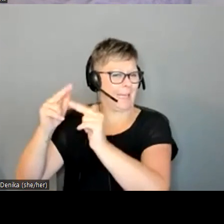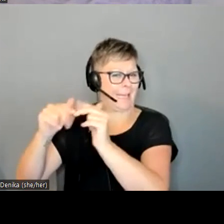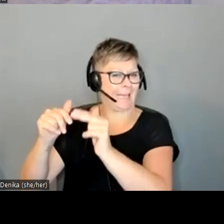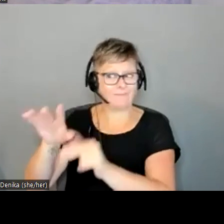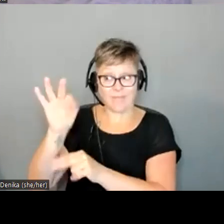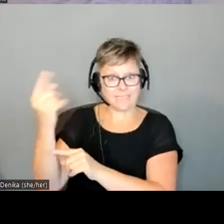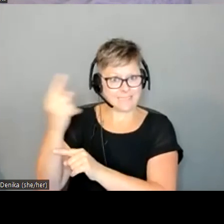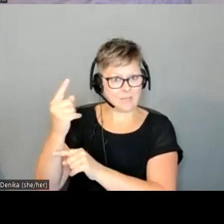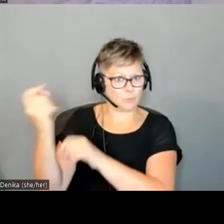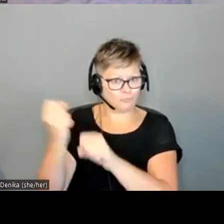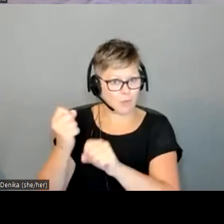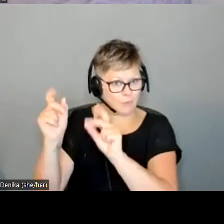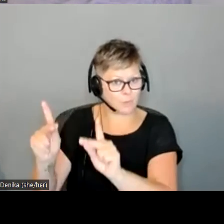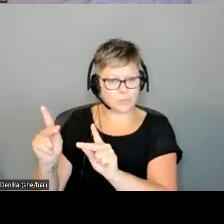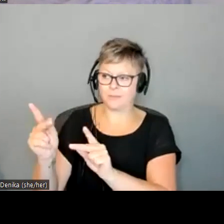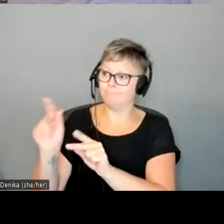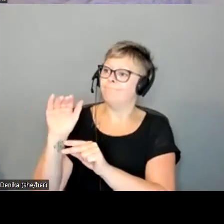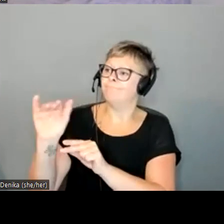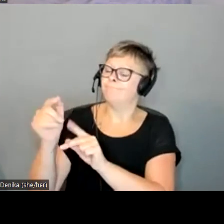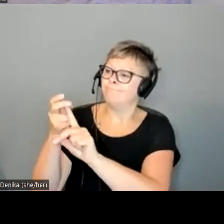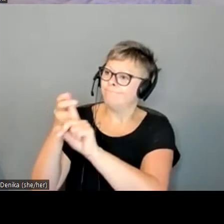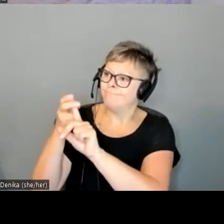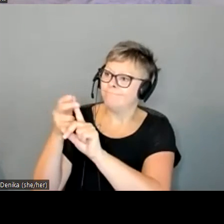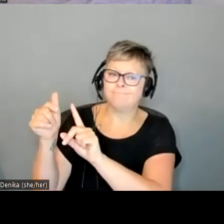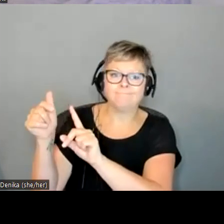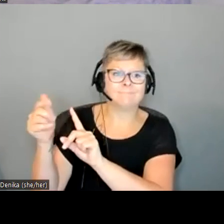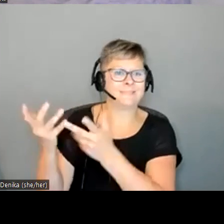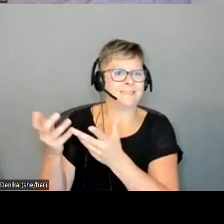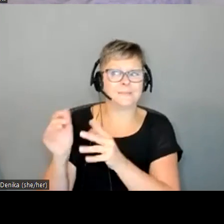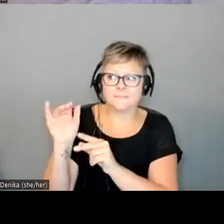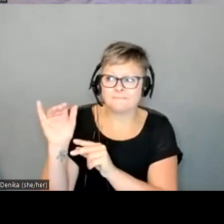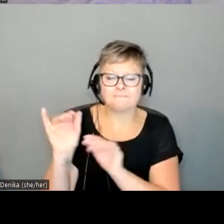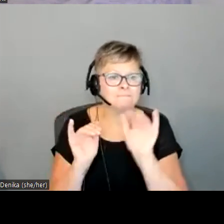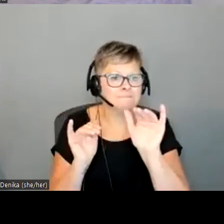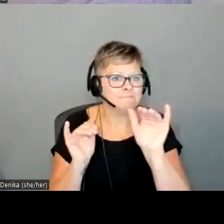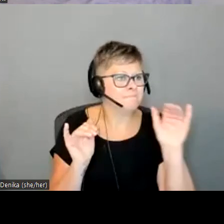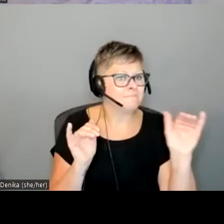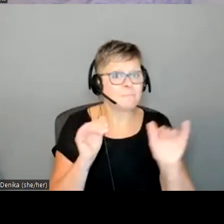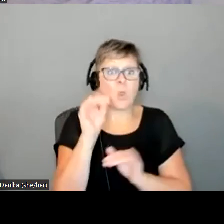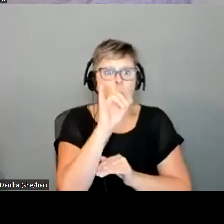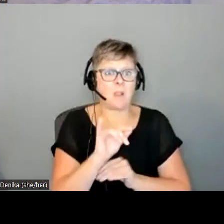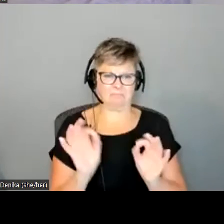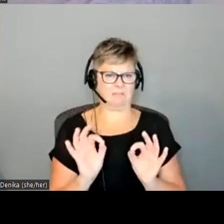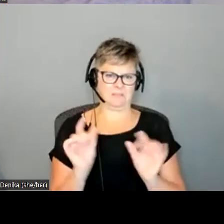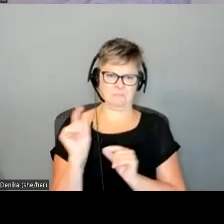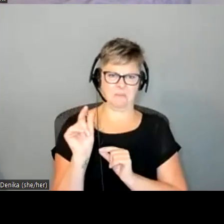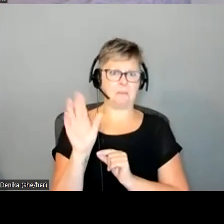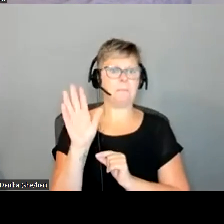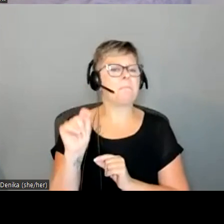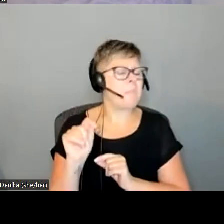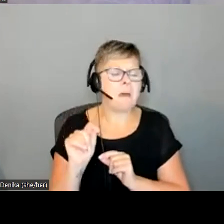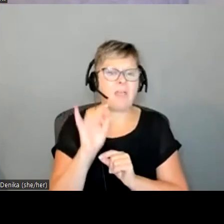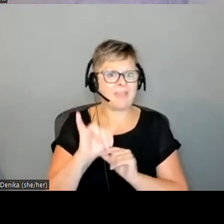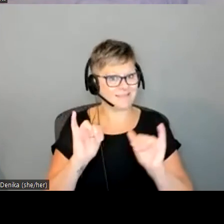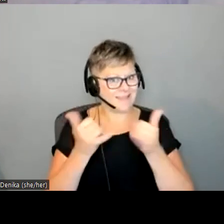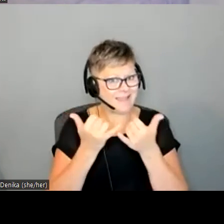they always seem like such small, simple steps or answers, but they are truly how you crack that door open and